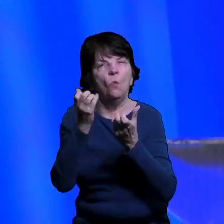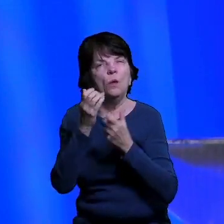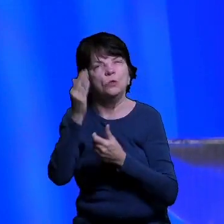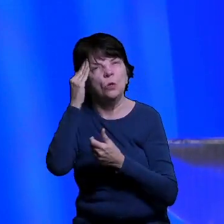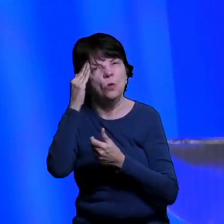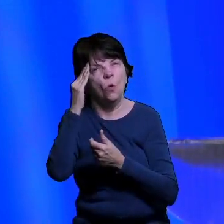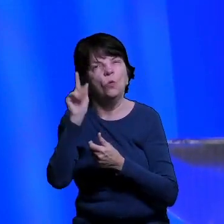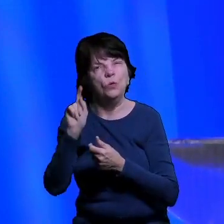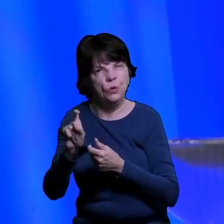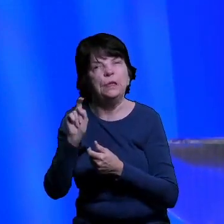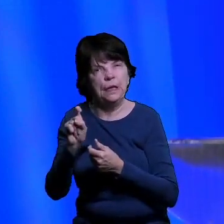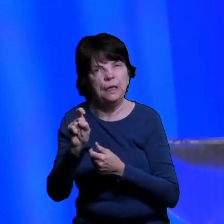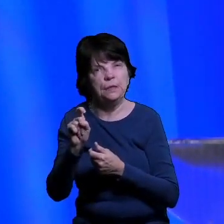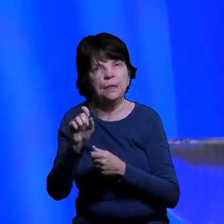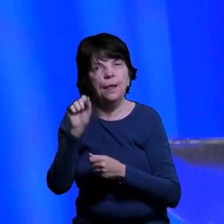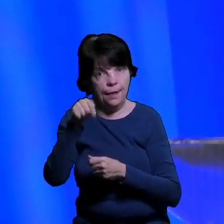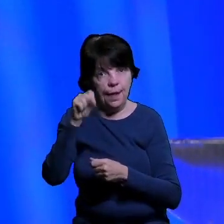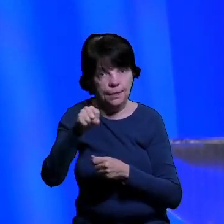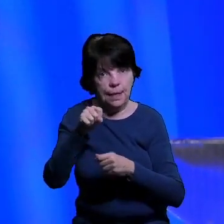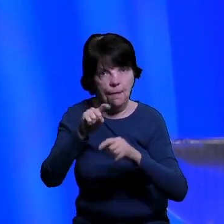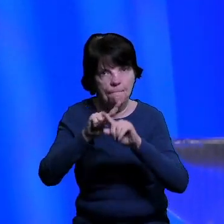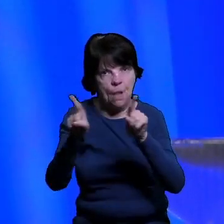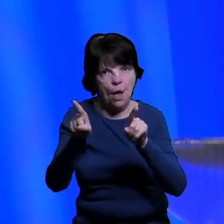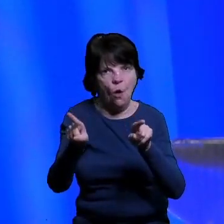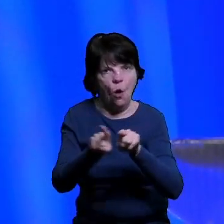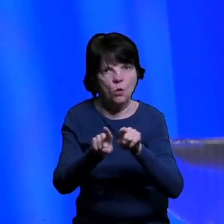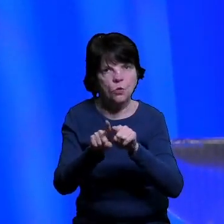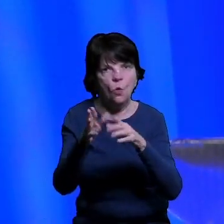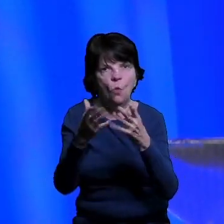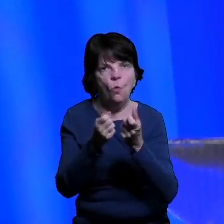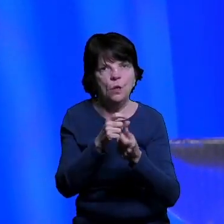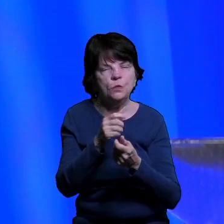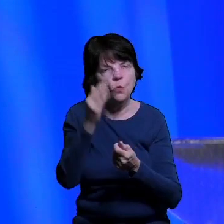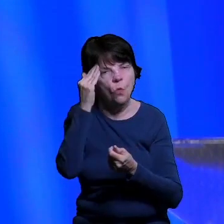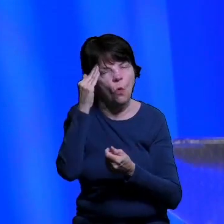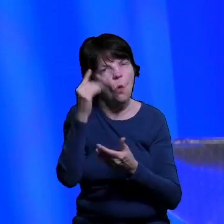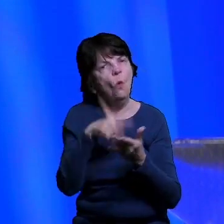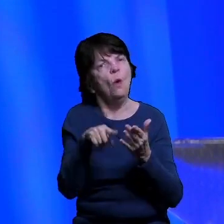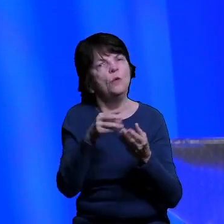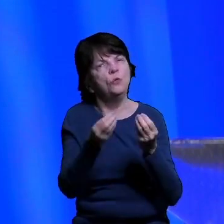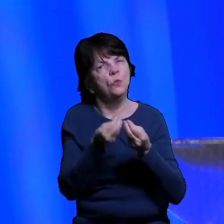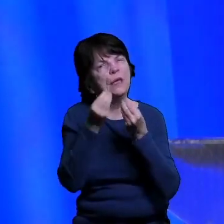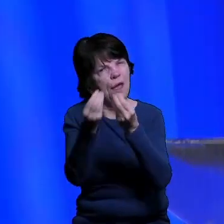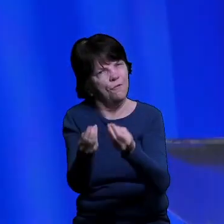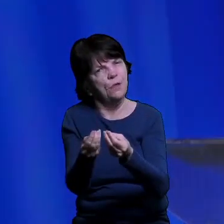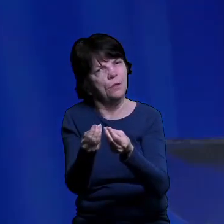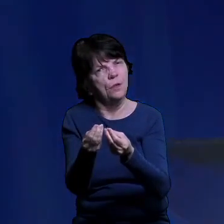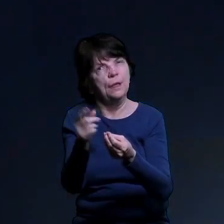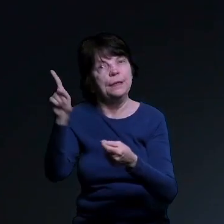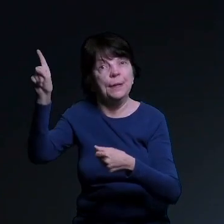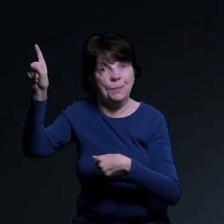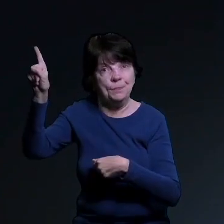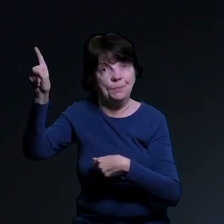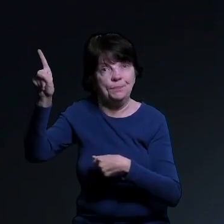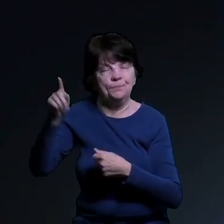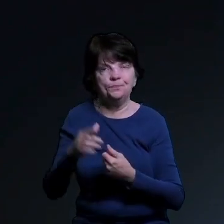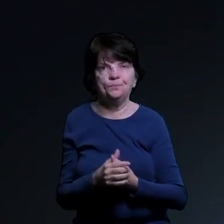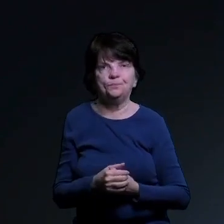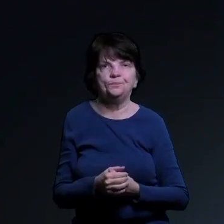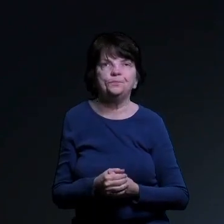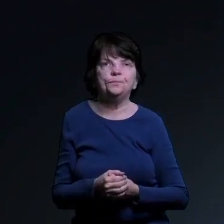to give back to the cause. Luke chapter 16, verse 9. makes this statement to us. It says, here's the